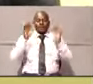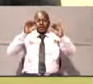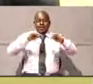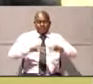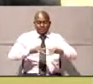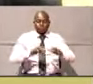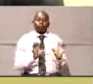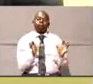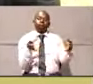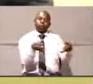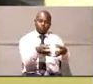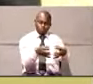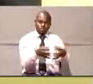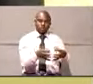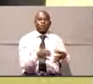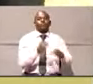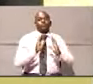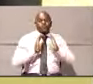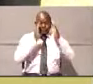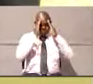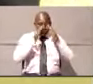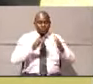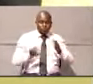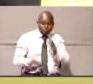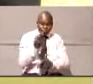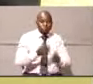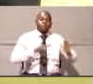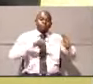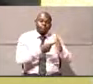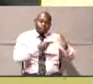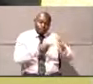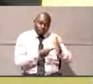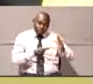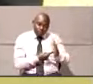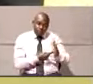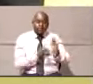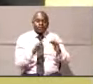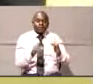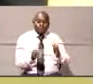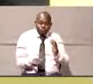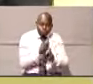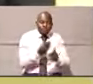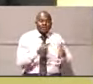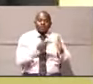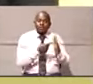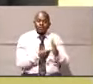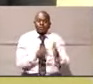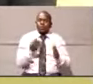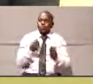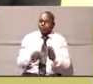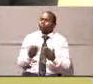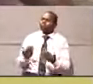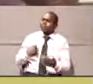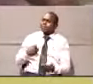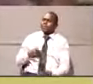is the assembly that has set these rules. It is not them who has put that rule. What is your view as